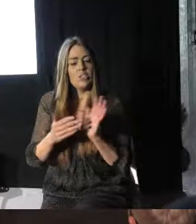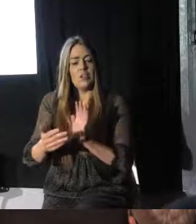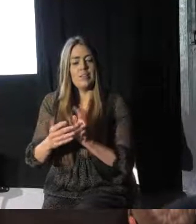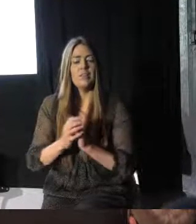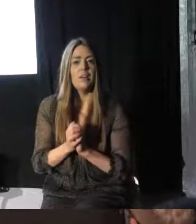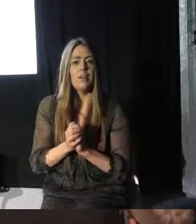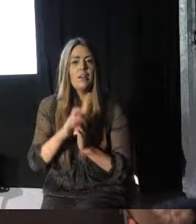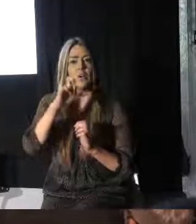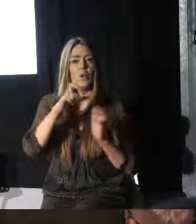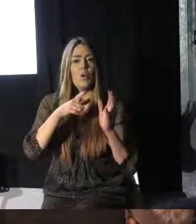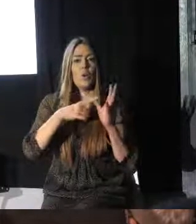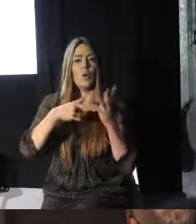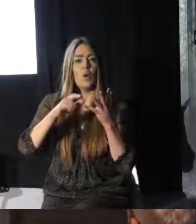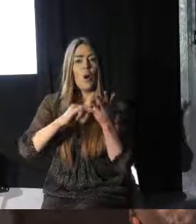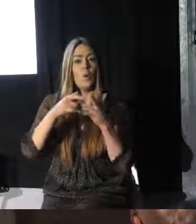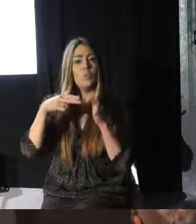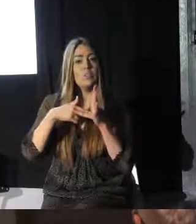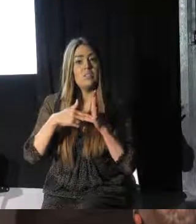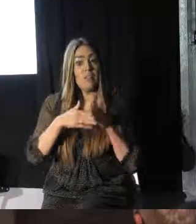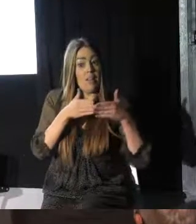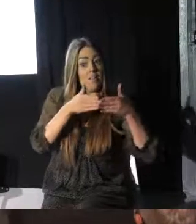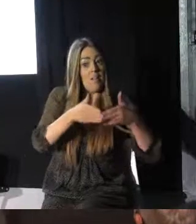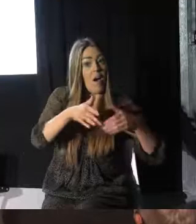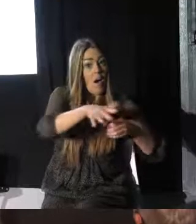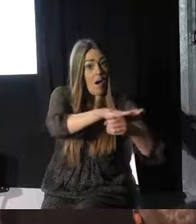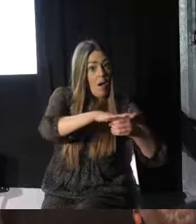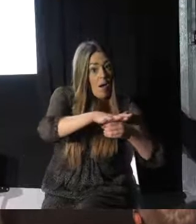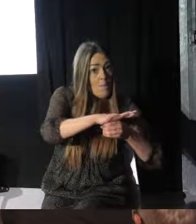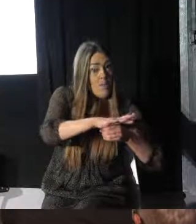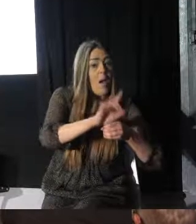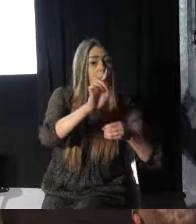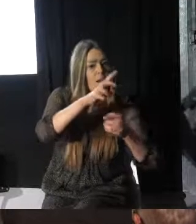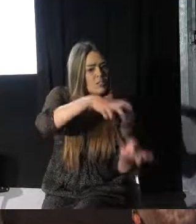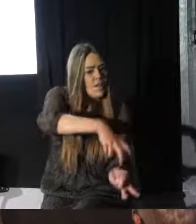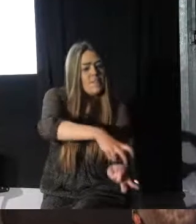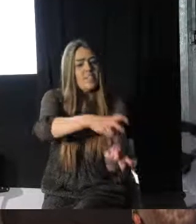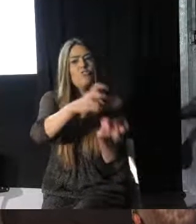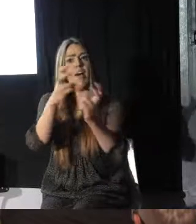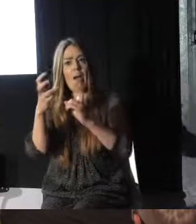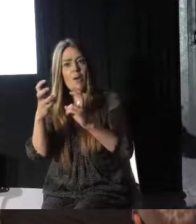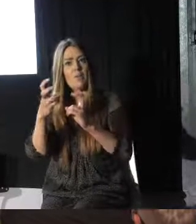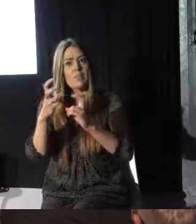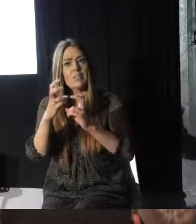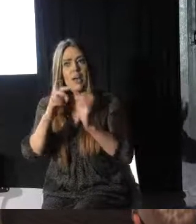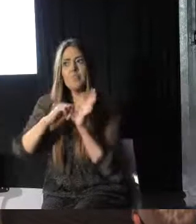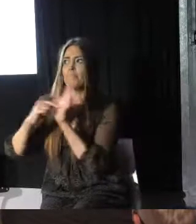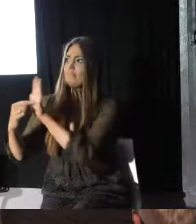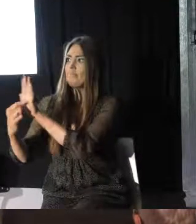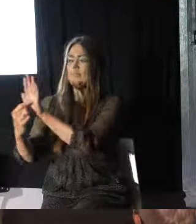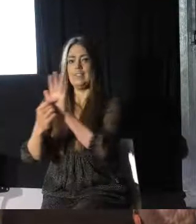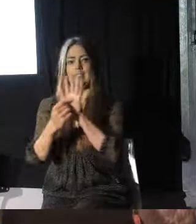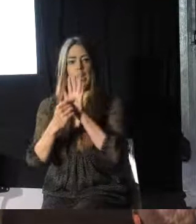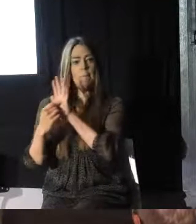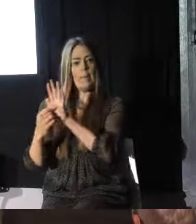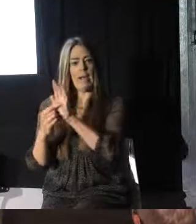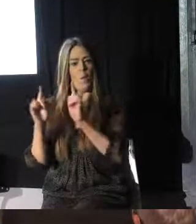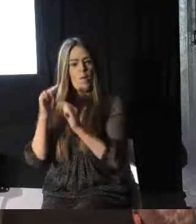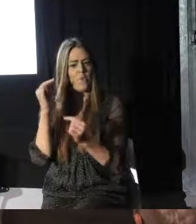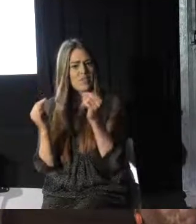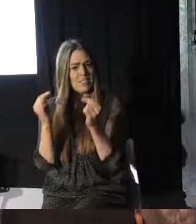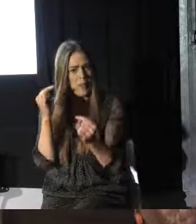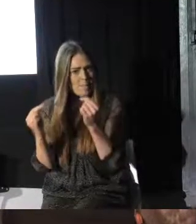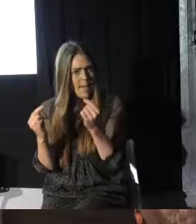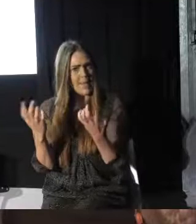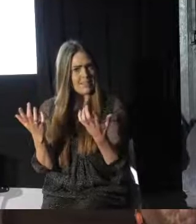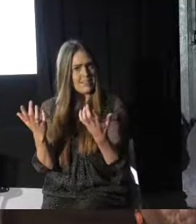put Colston in the harbour is one thing. To fish him out and put him on display for debate is,